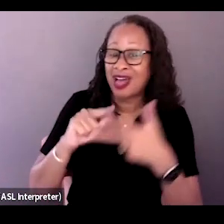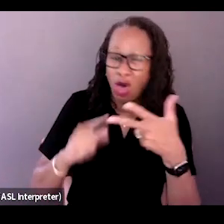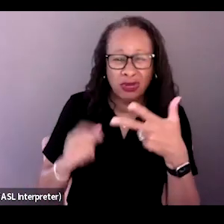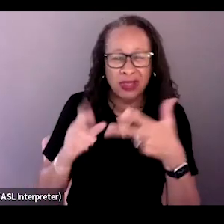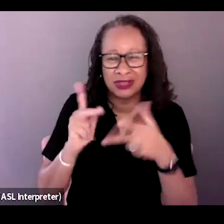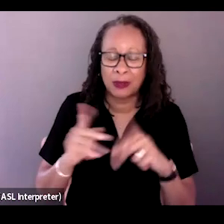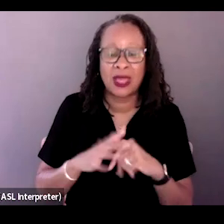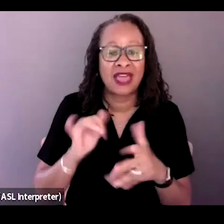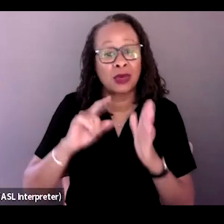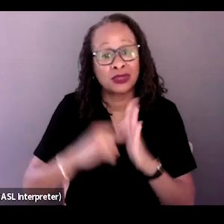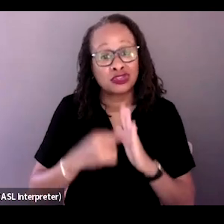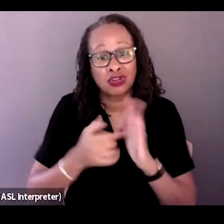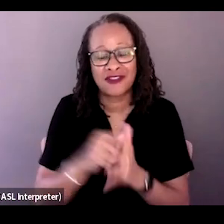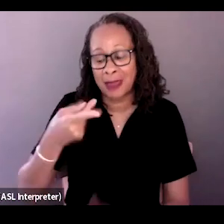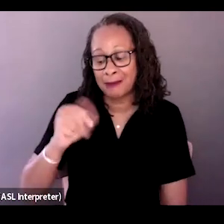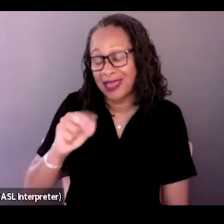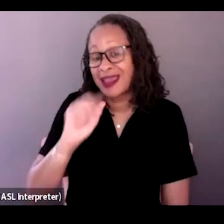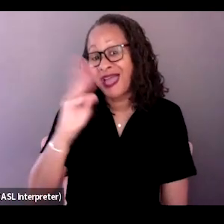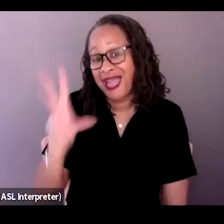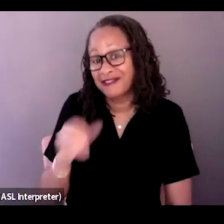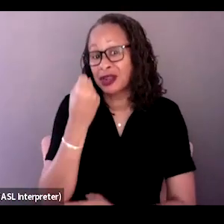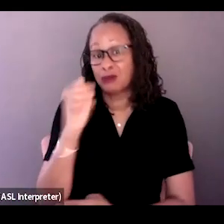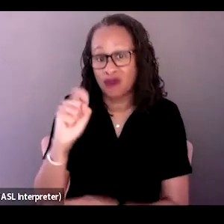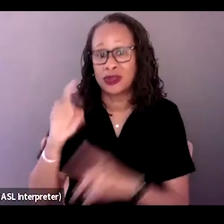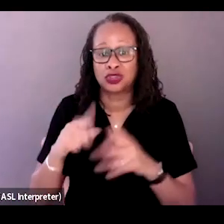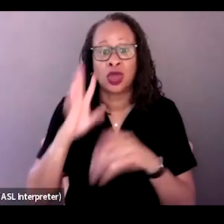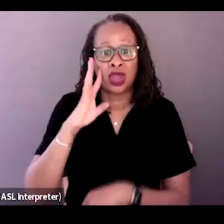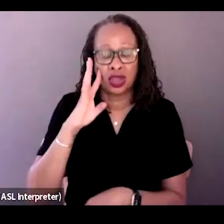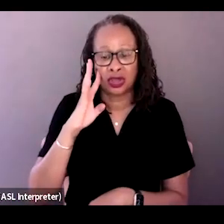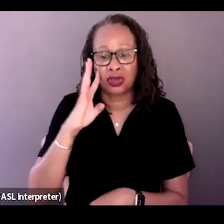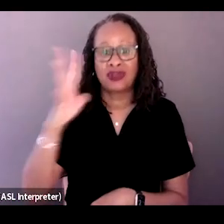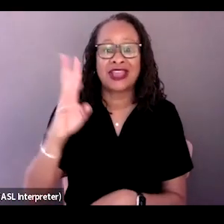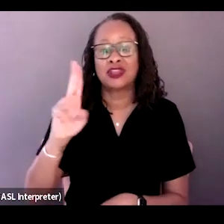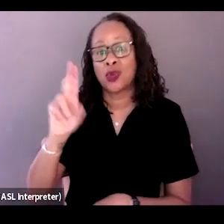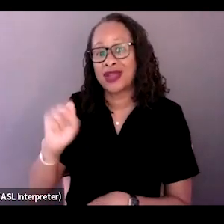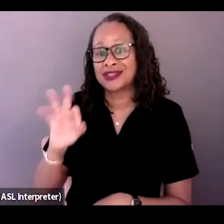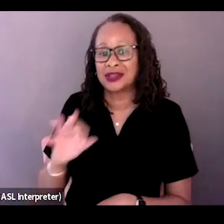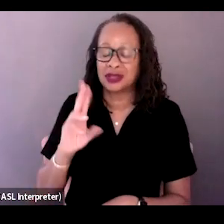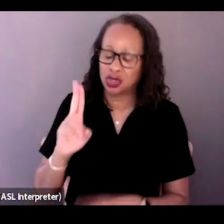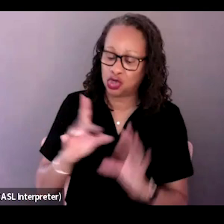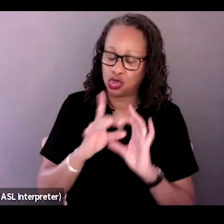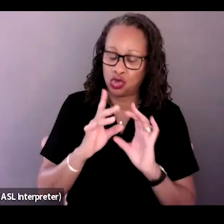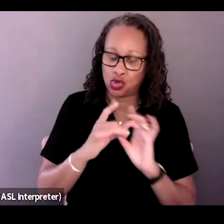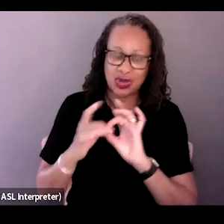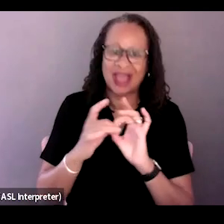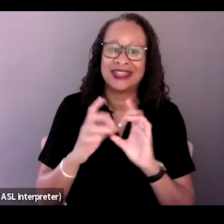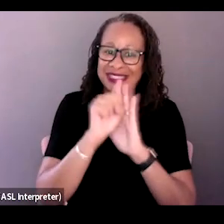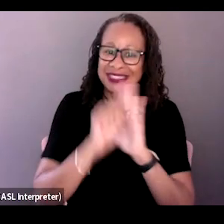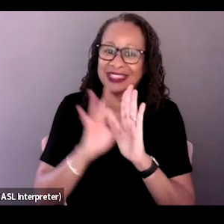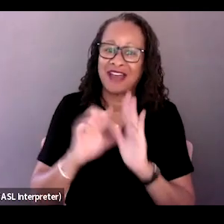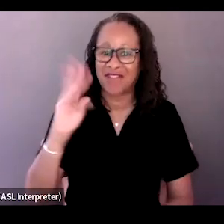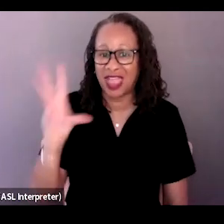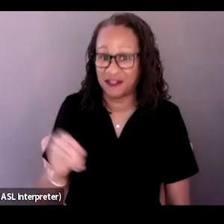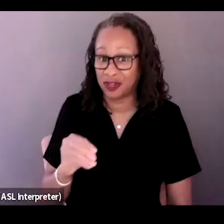were the start of that Pan-African movement to actually create the United States of Africa. And André Blouin was very much sort of part of that.